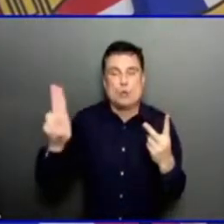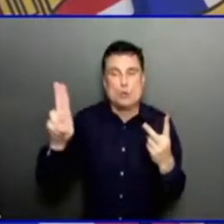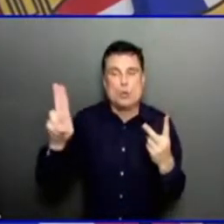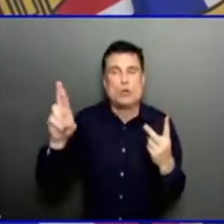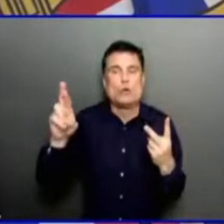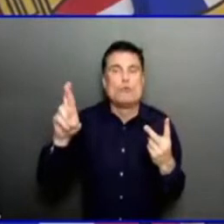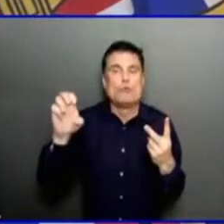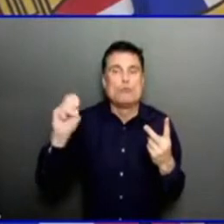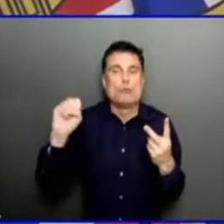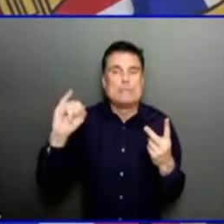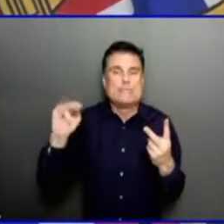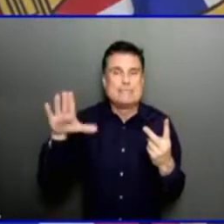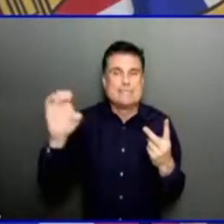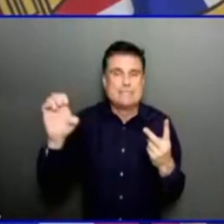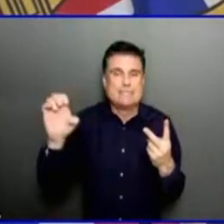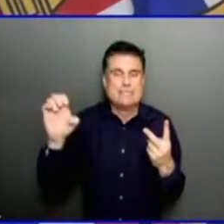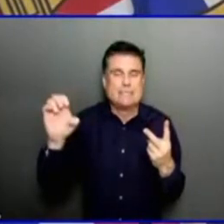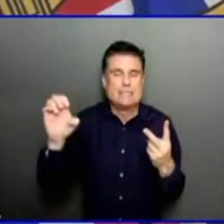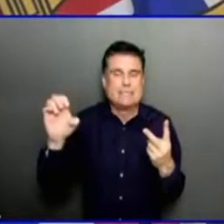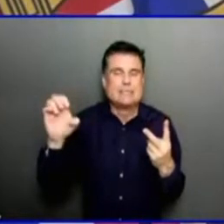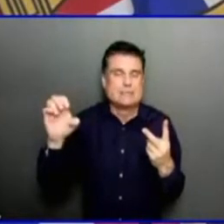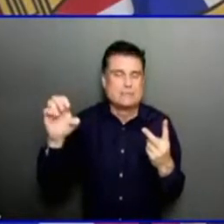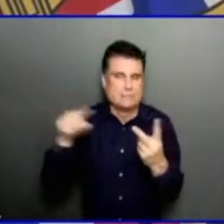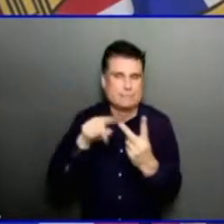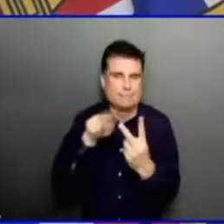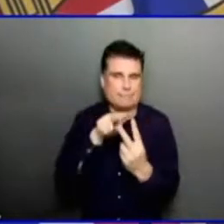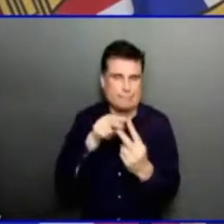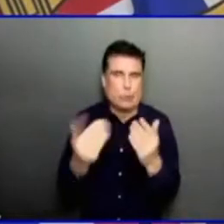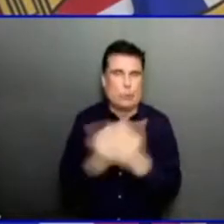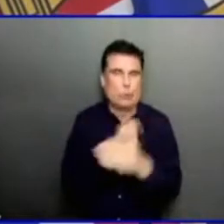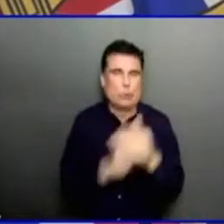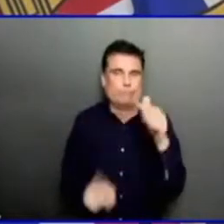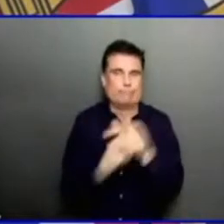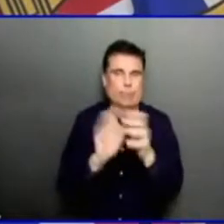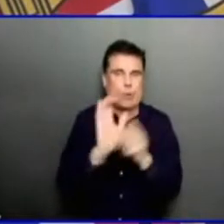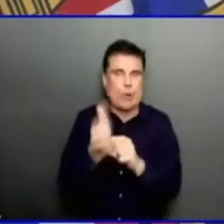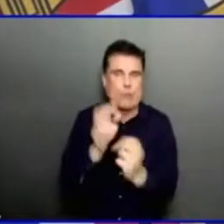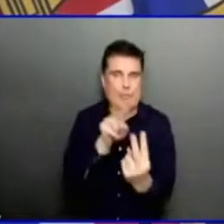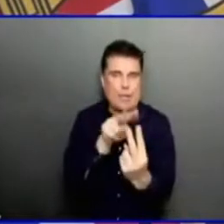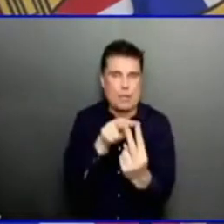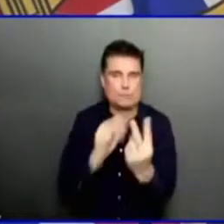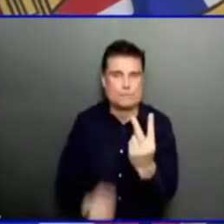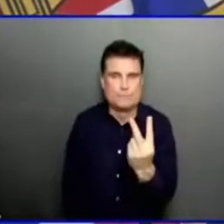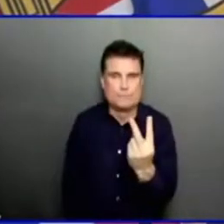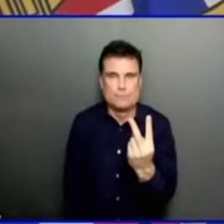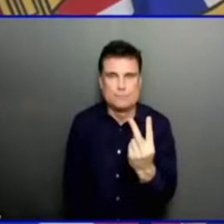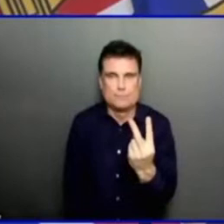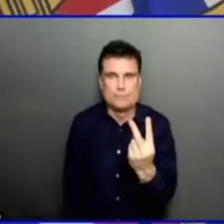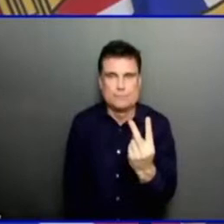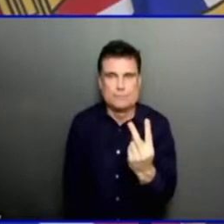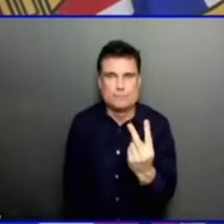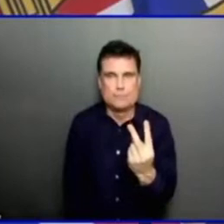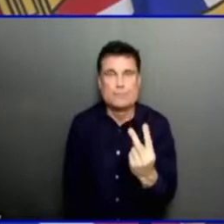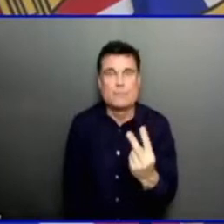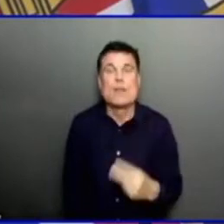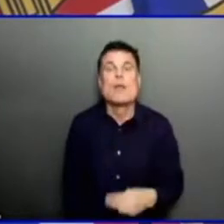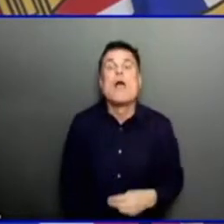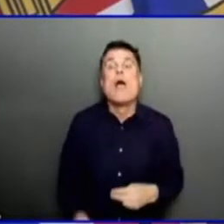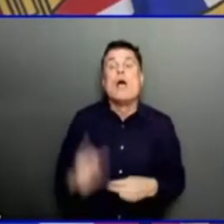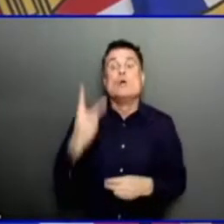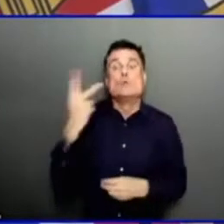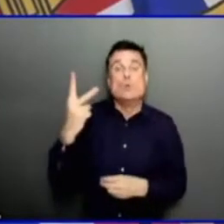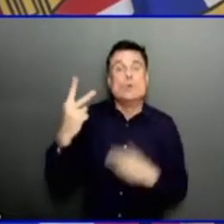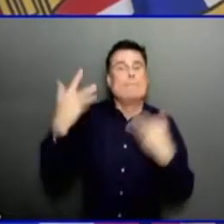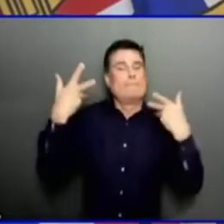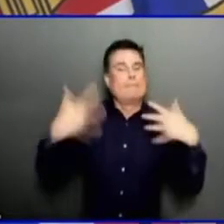we know how challenging that outbreak has been, and we want to do everything we can to make sure that never happens again, as